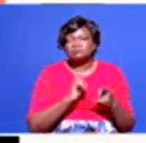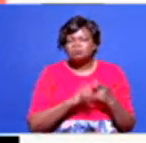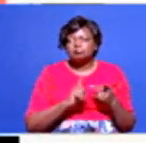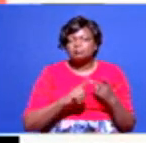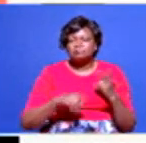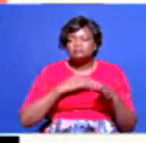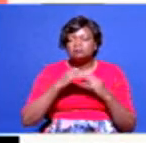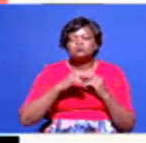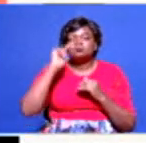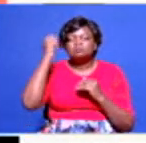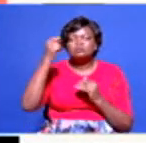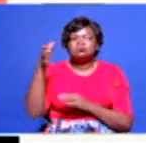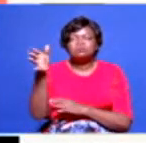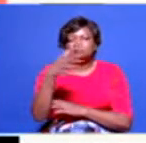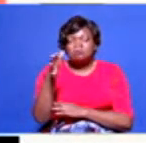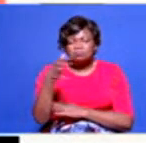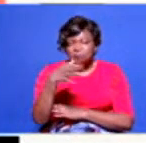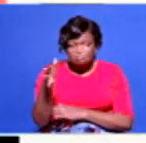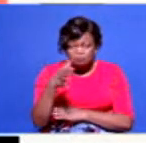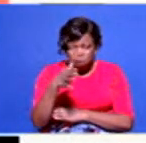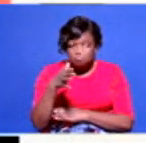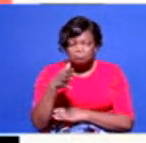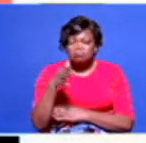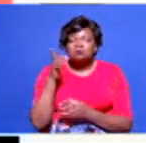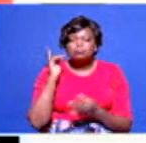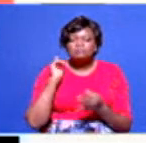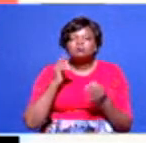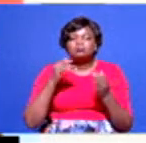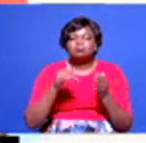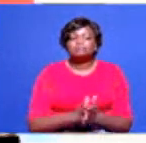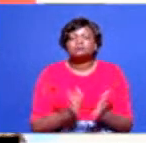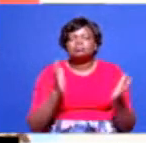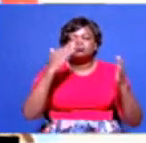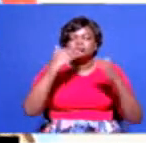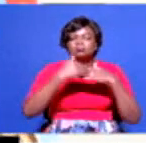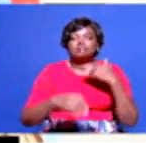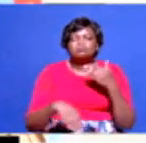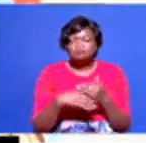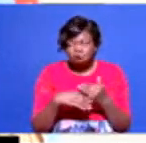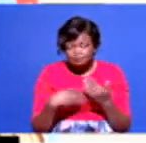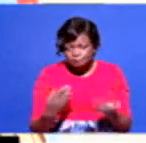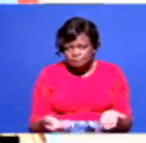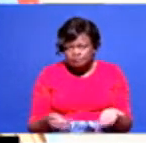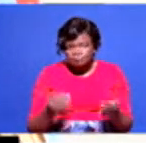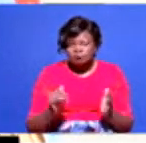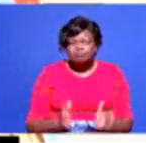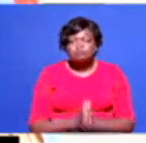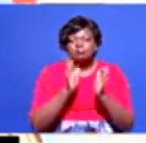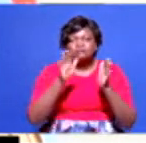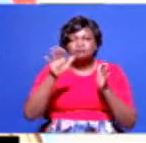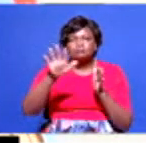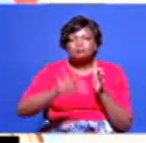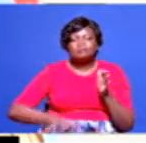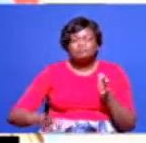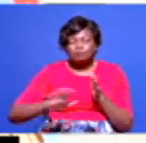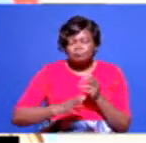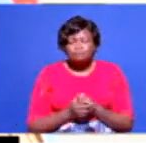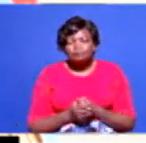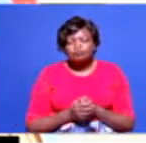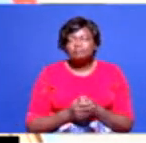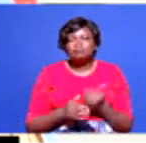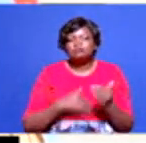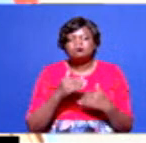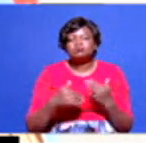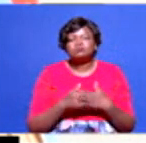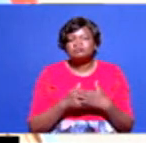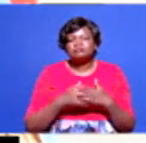Kenyan diplomatic missions, public buildings, public grounds, all